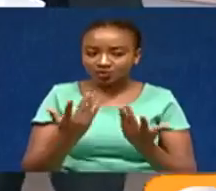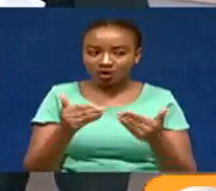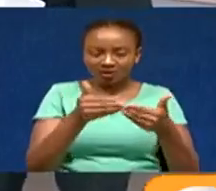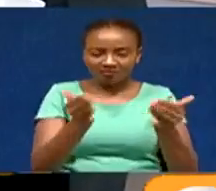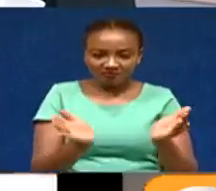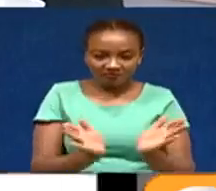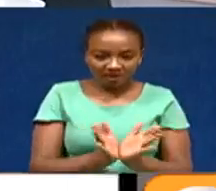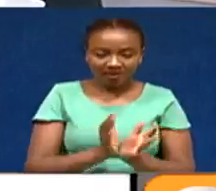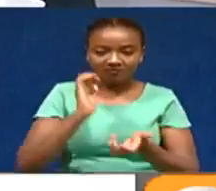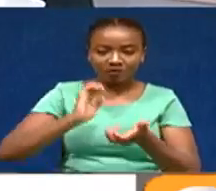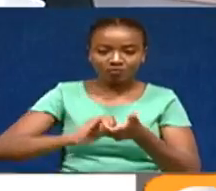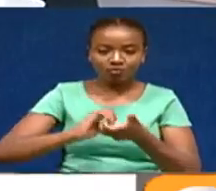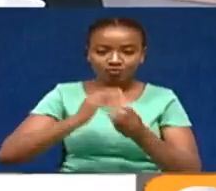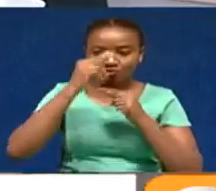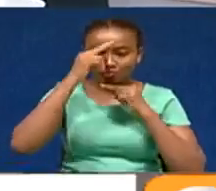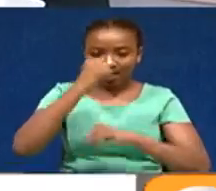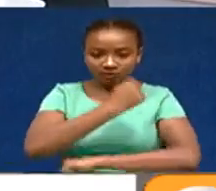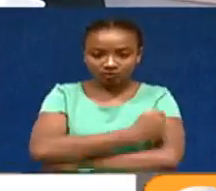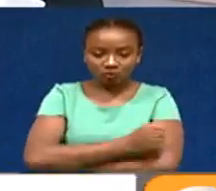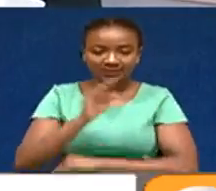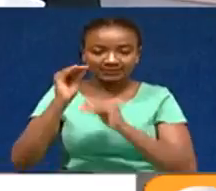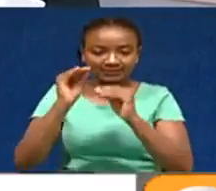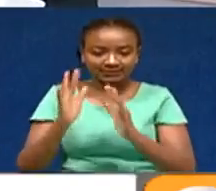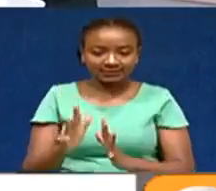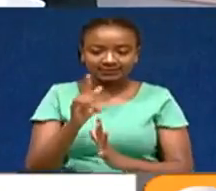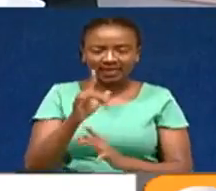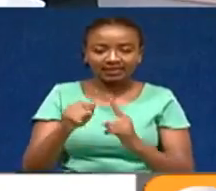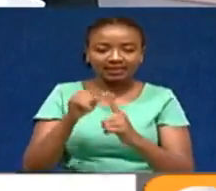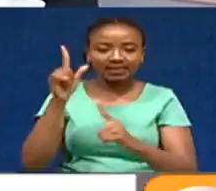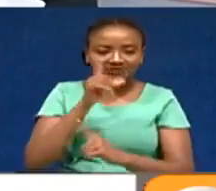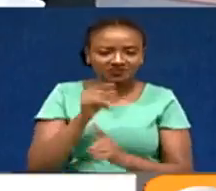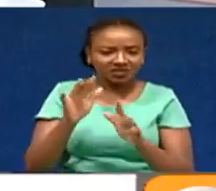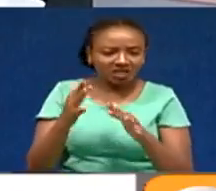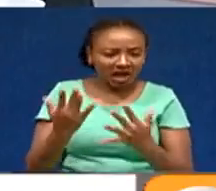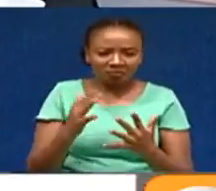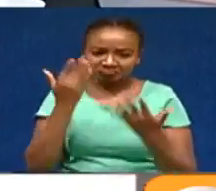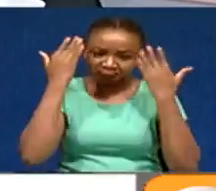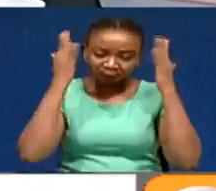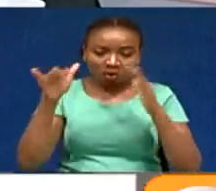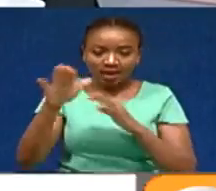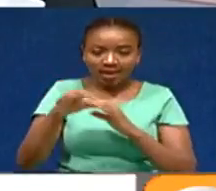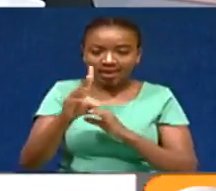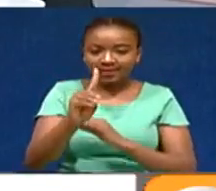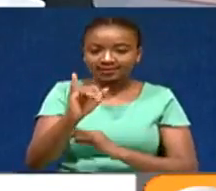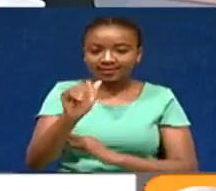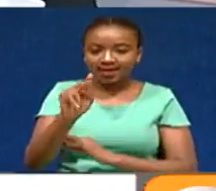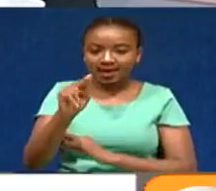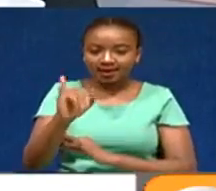The family of the Buruburu Girls High School teacher who died under unclear circumstances in Kwale County is appealing